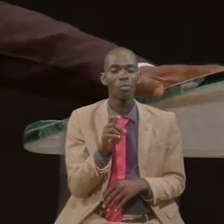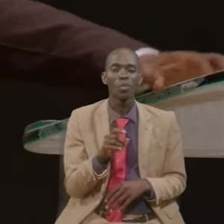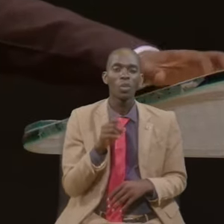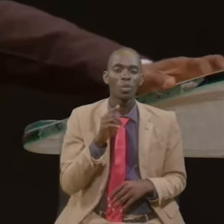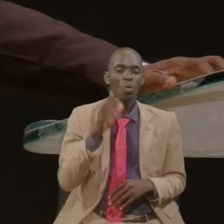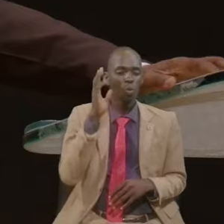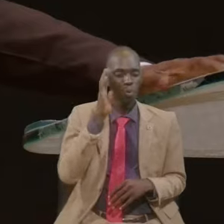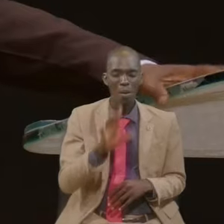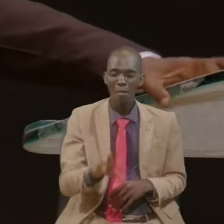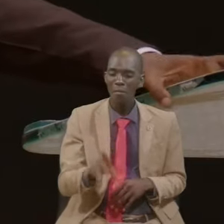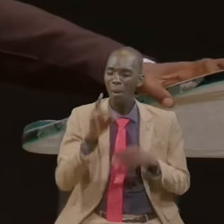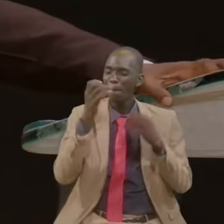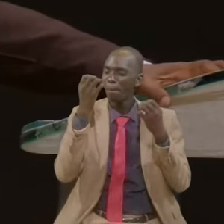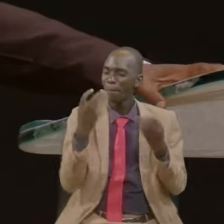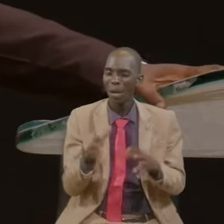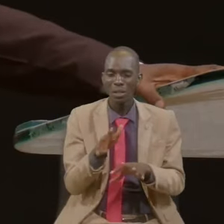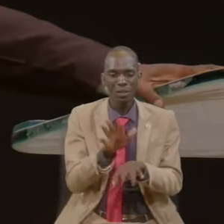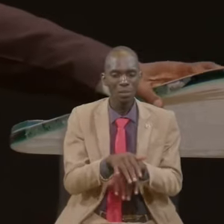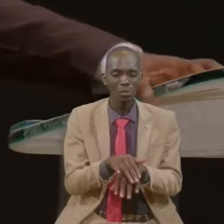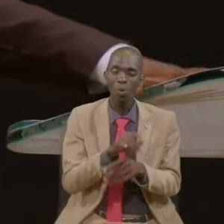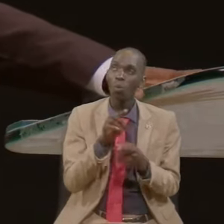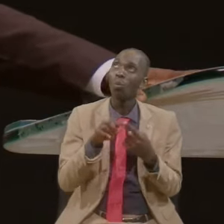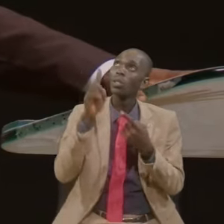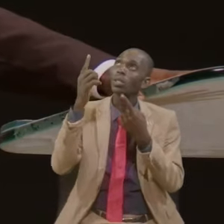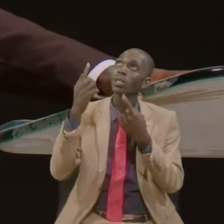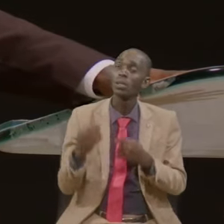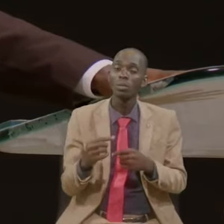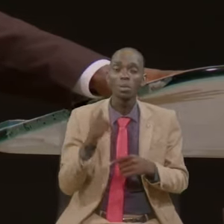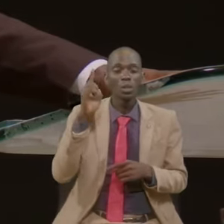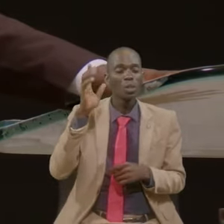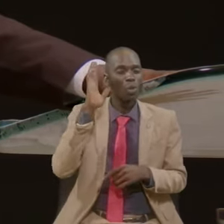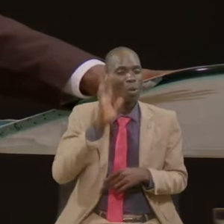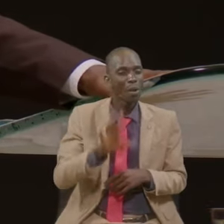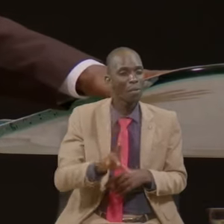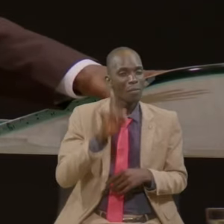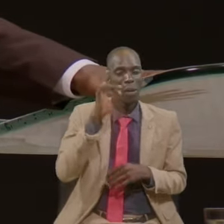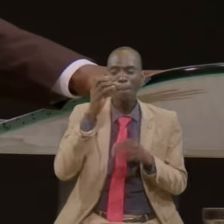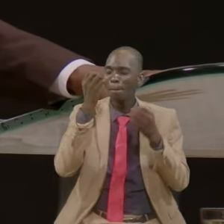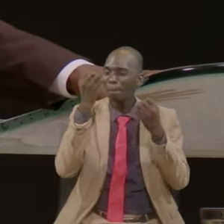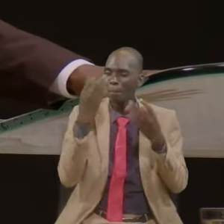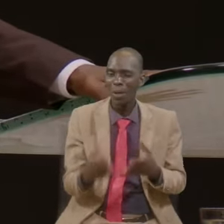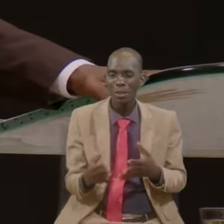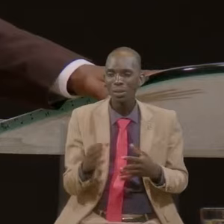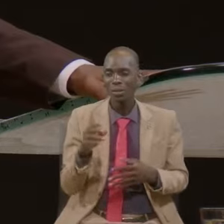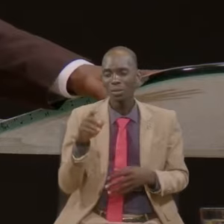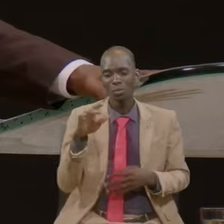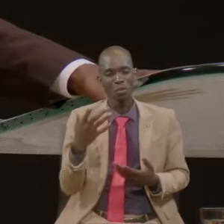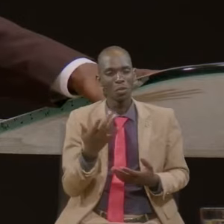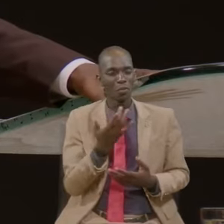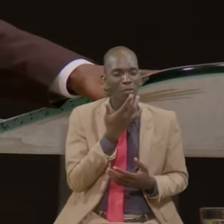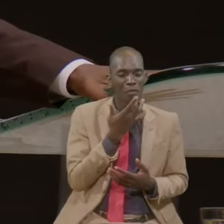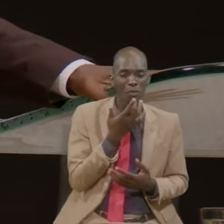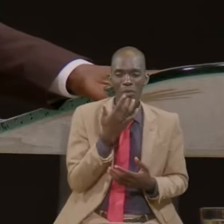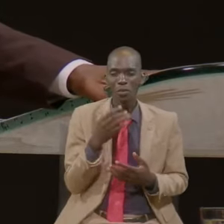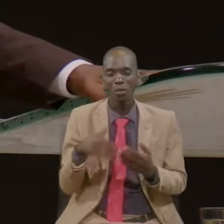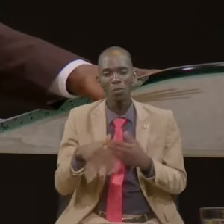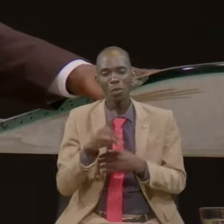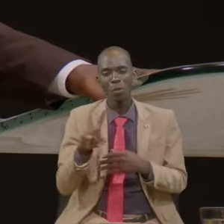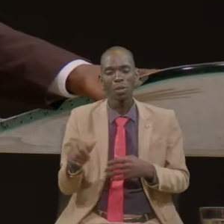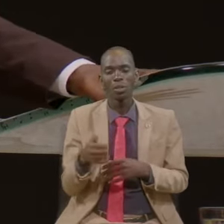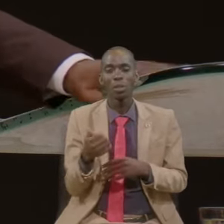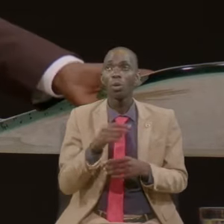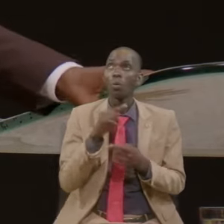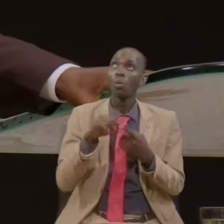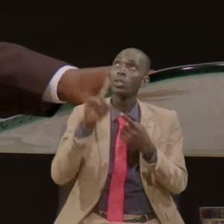of hypocrisy when he comes. He'll find a lot of partiality, respect of persons when he